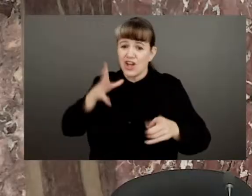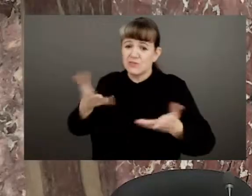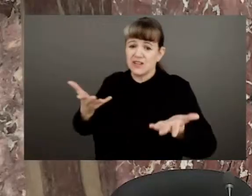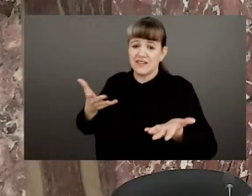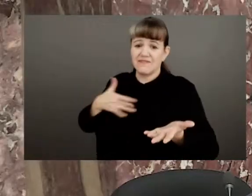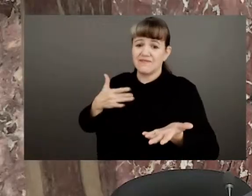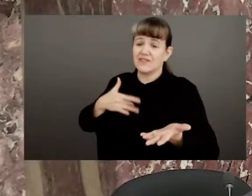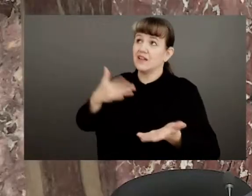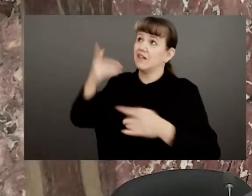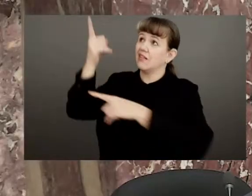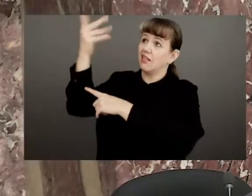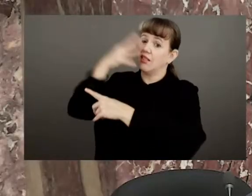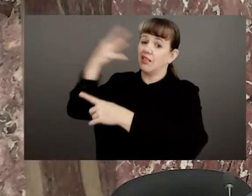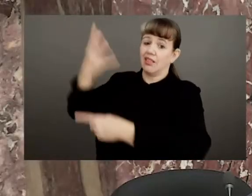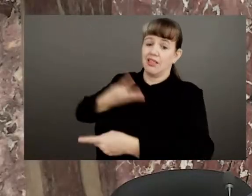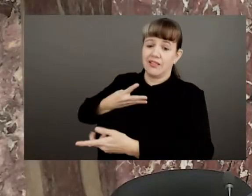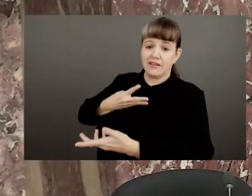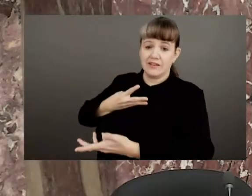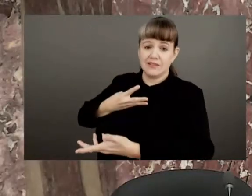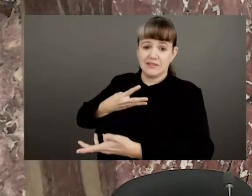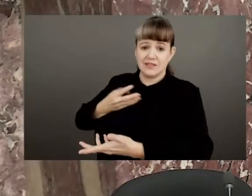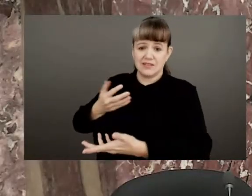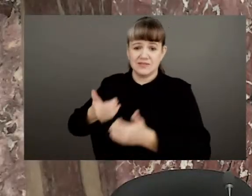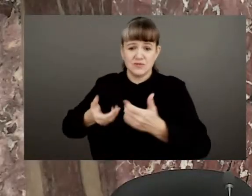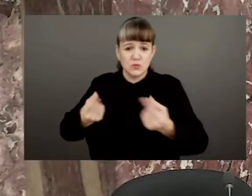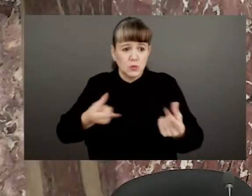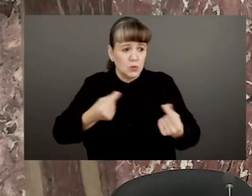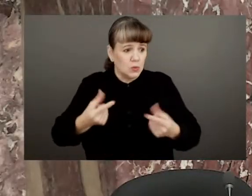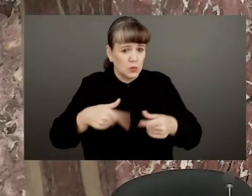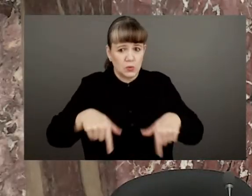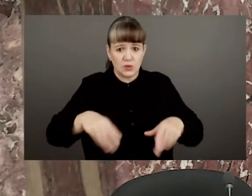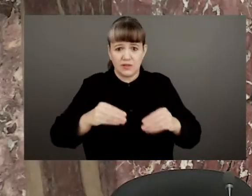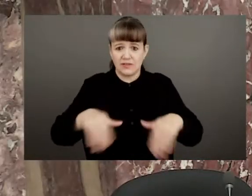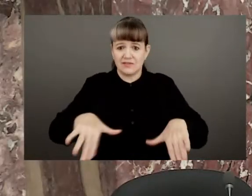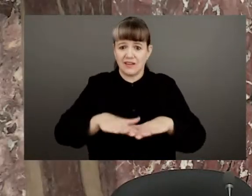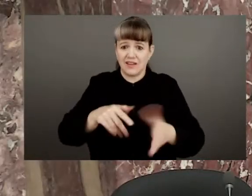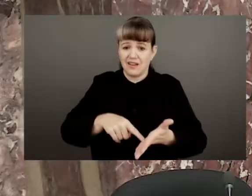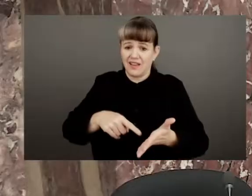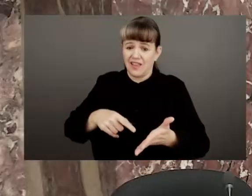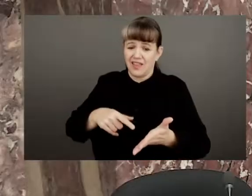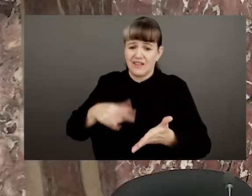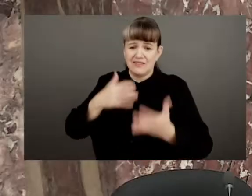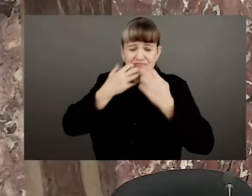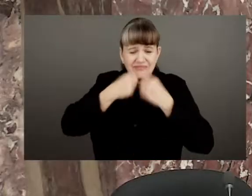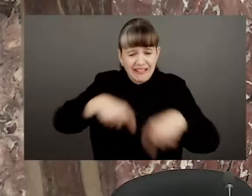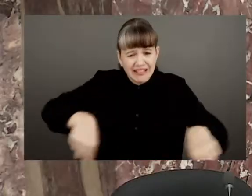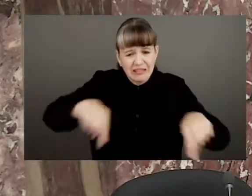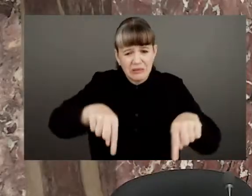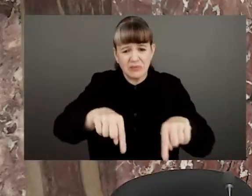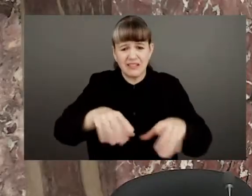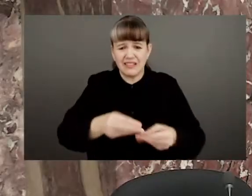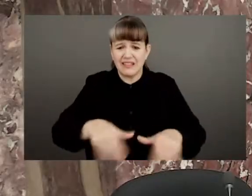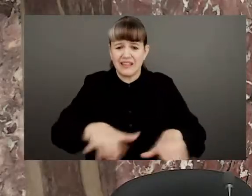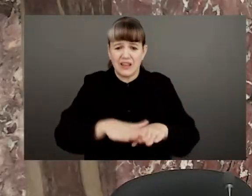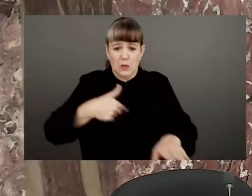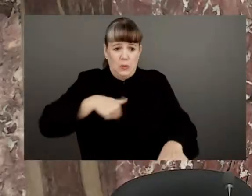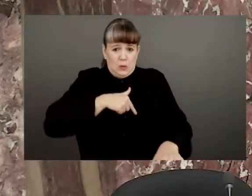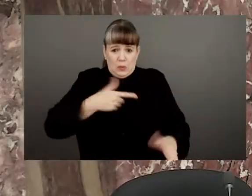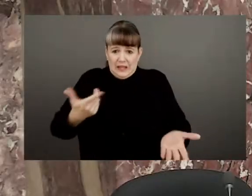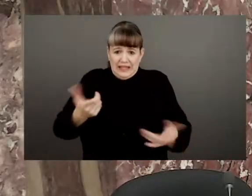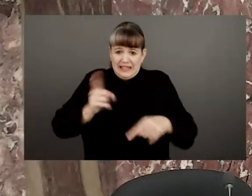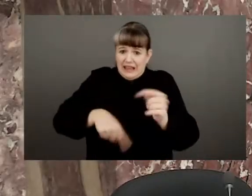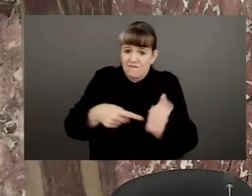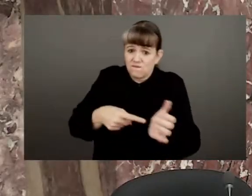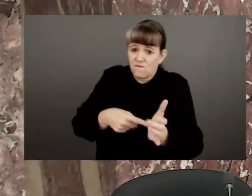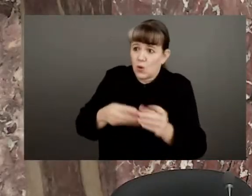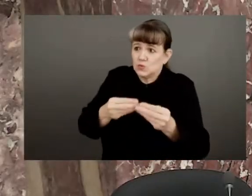valuable agricultural land in Canada, and we cannot afford to lose it. Mr. Speaker, if we want true food security,